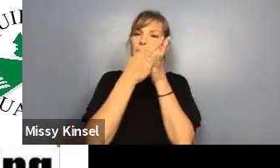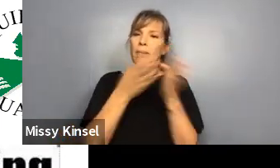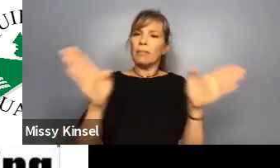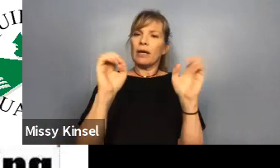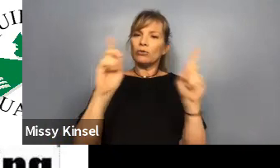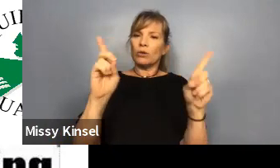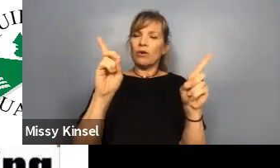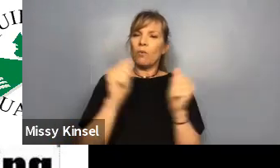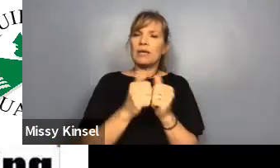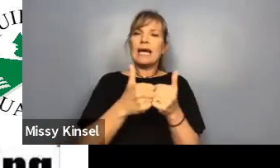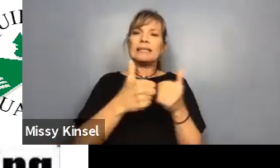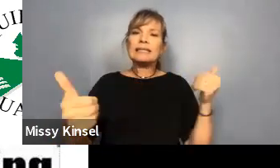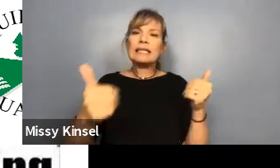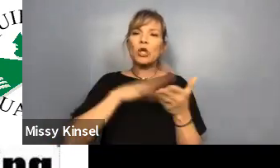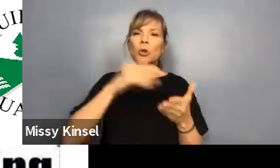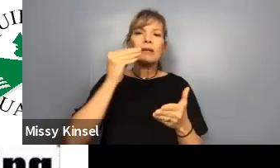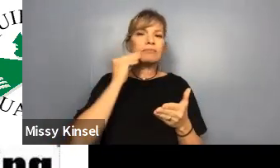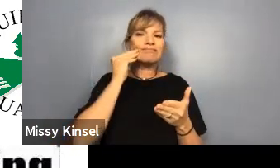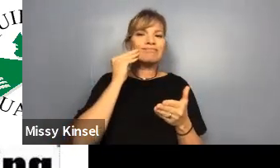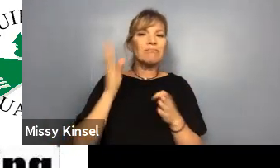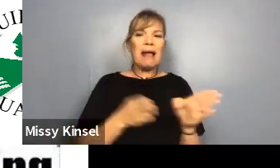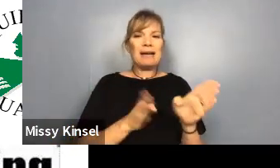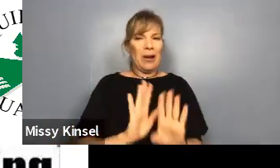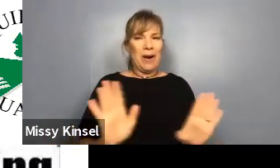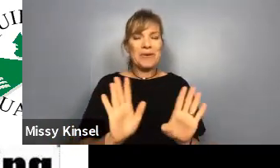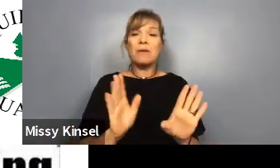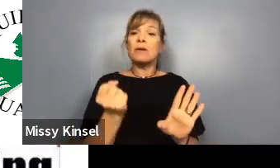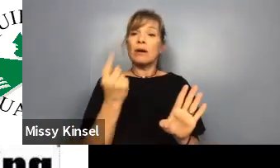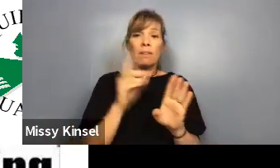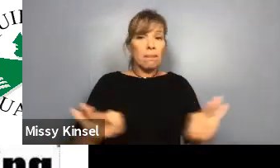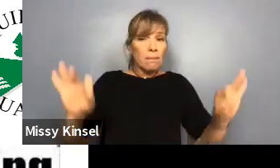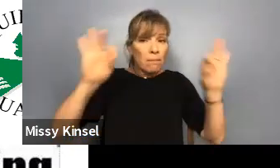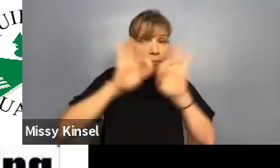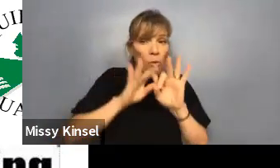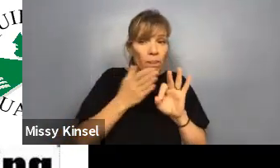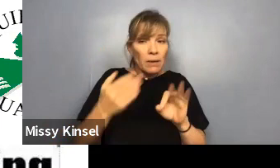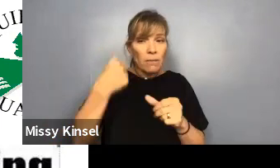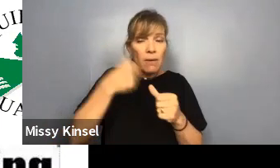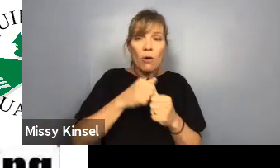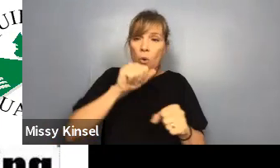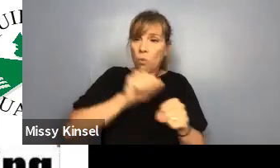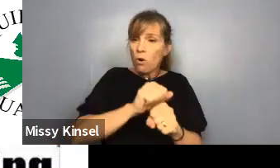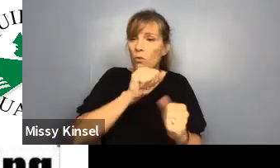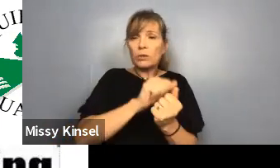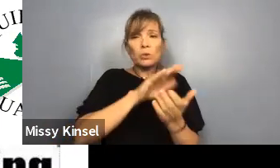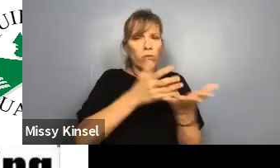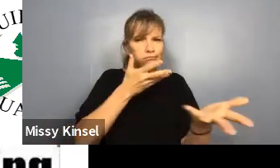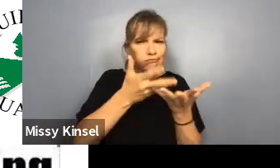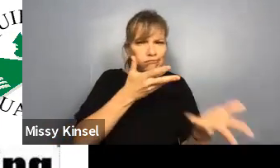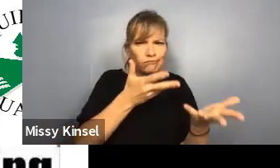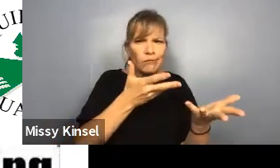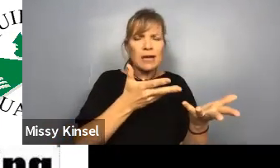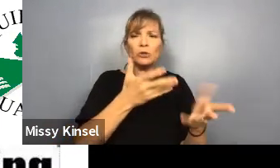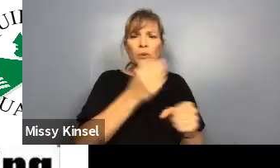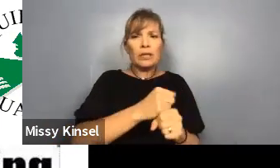that distance learning plan. So, I mean, the main thing is working with the school to get your child what they need